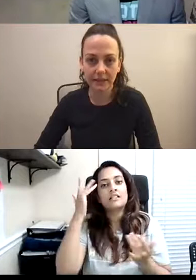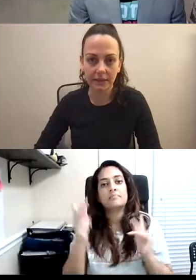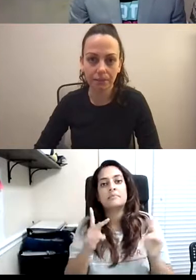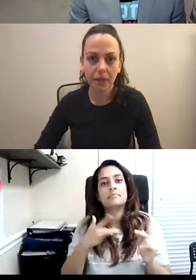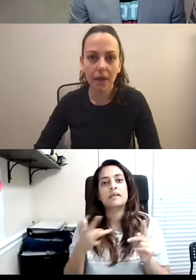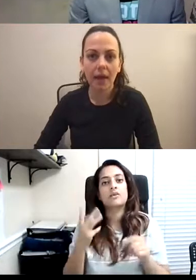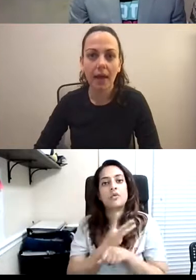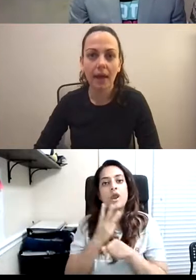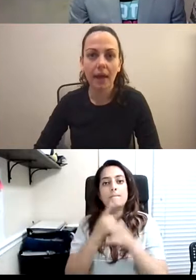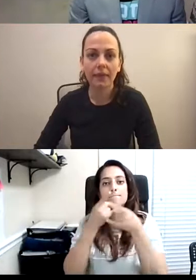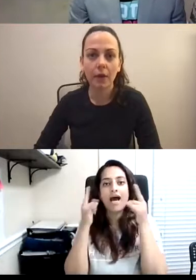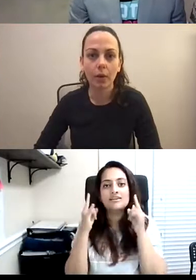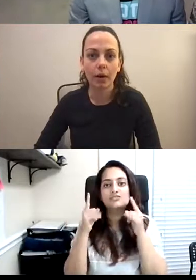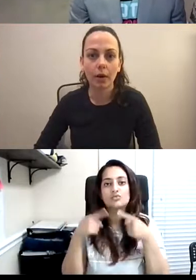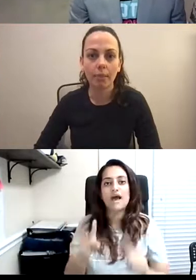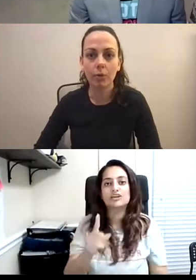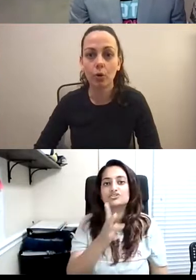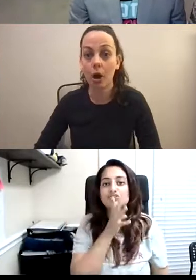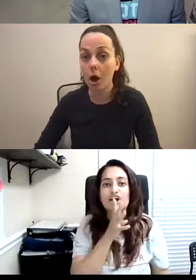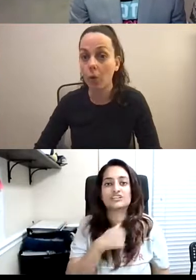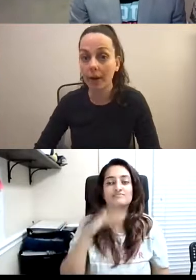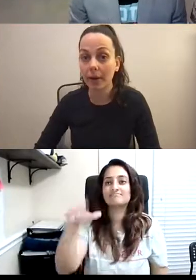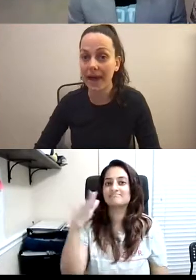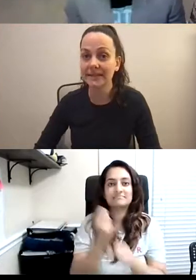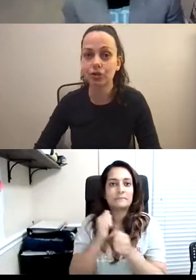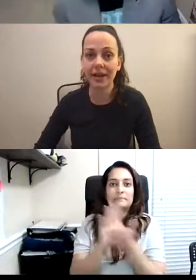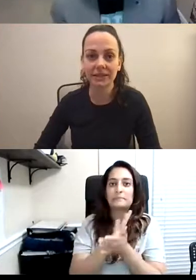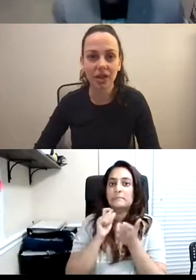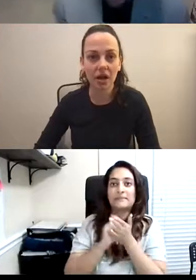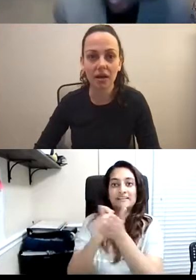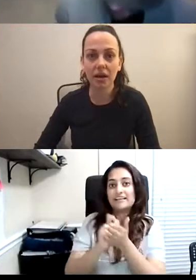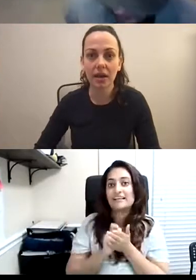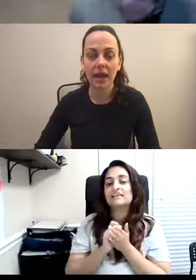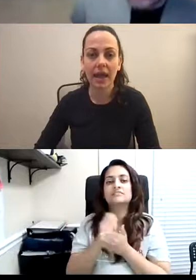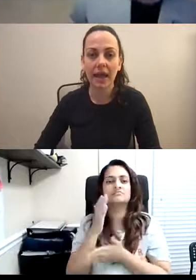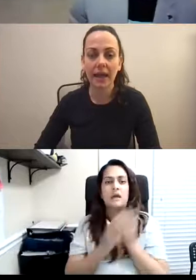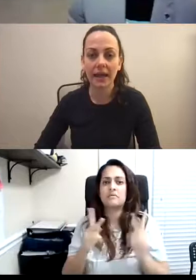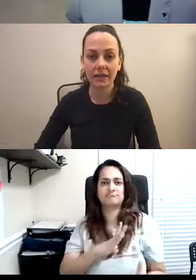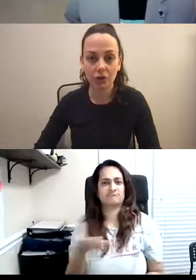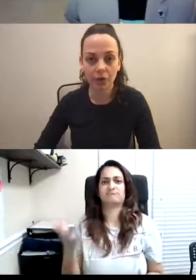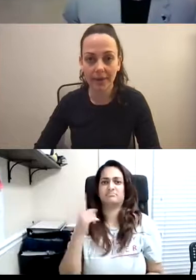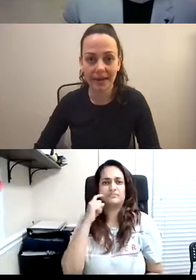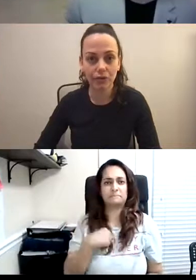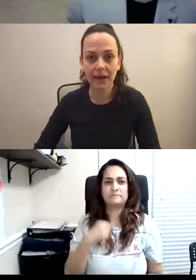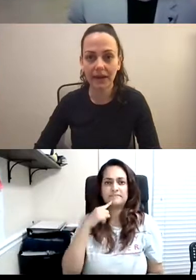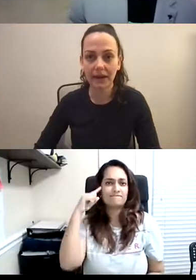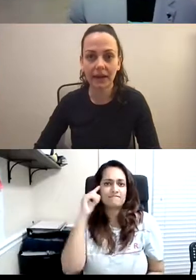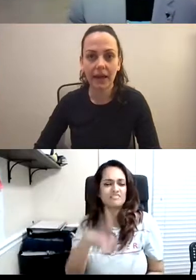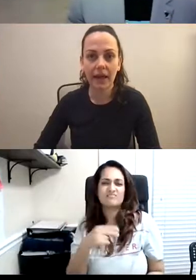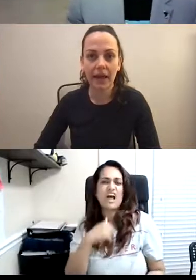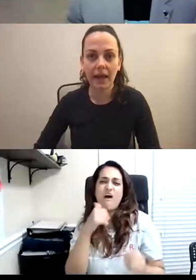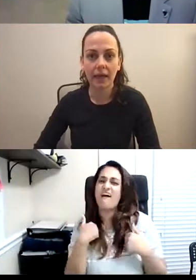to eat, and there were people who are all wearing masks and trying to talk. And I told them I had to